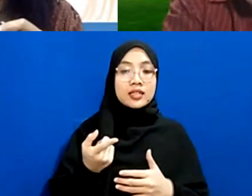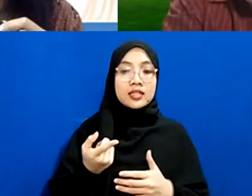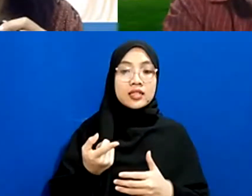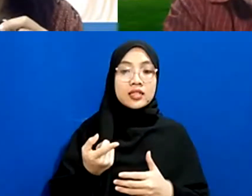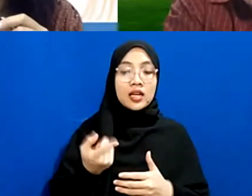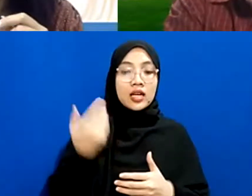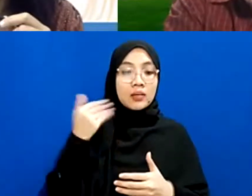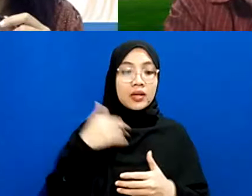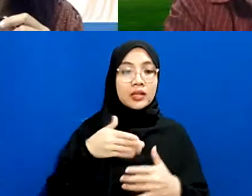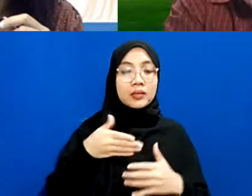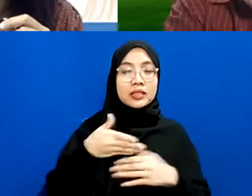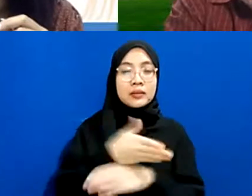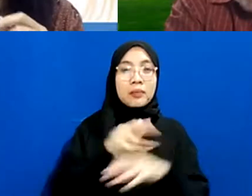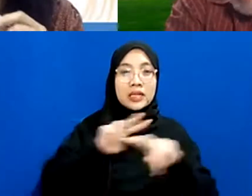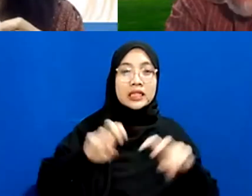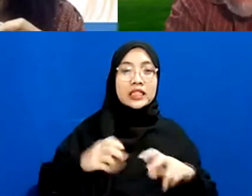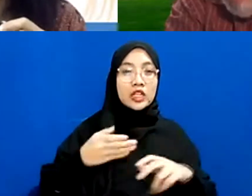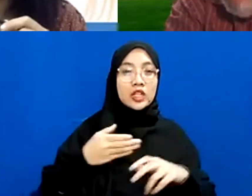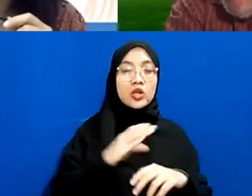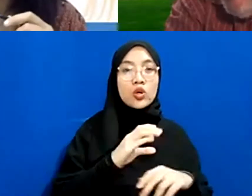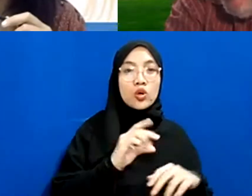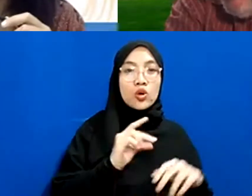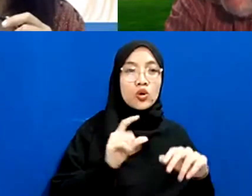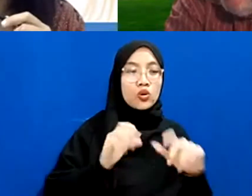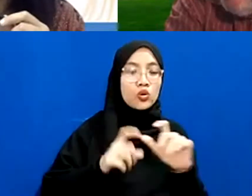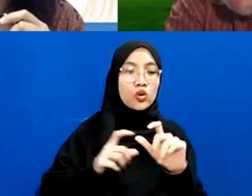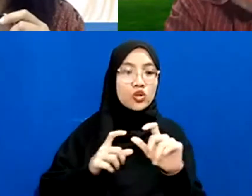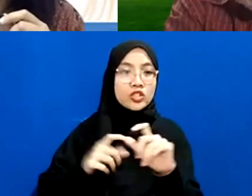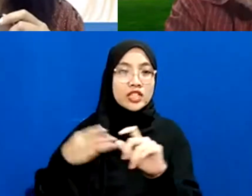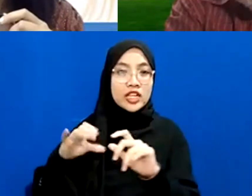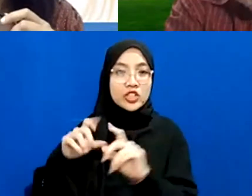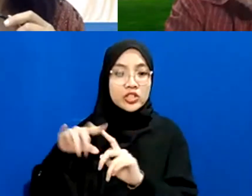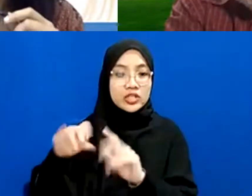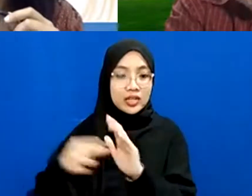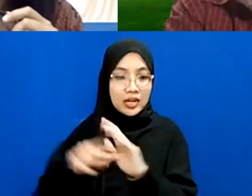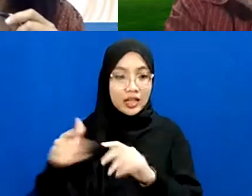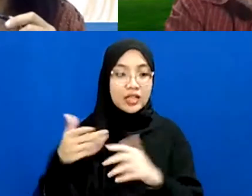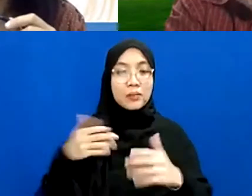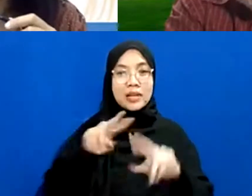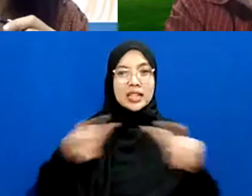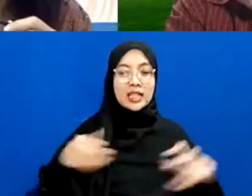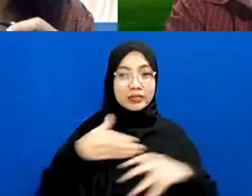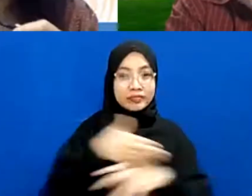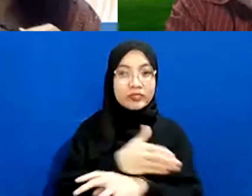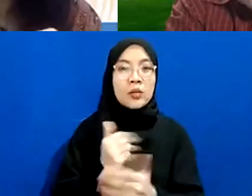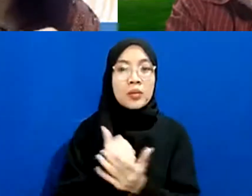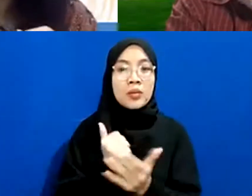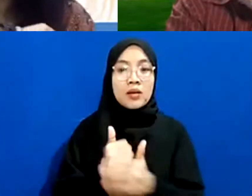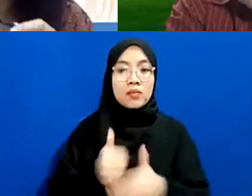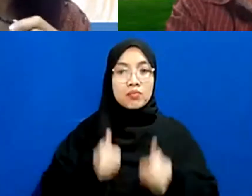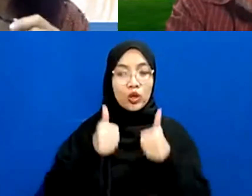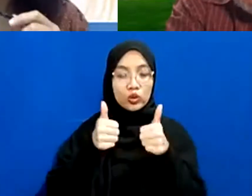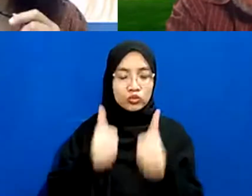So with this topic of research, I think we have two options: whether they could focus on a